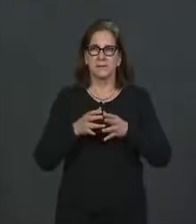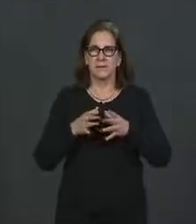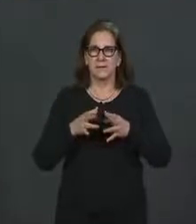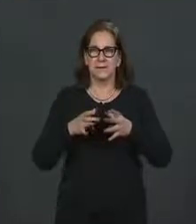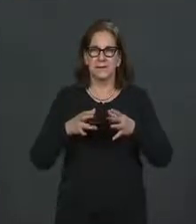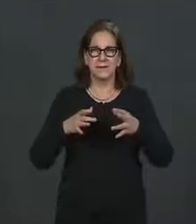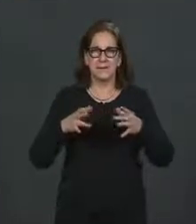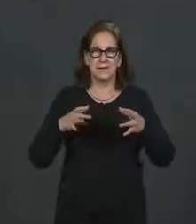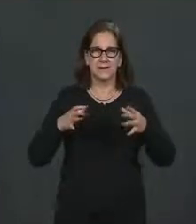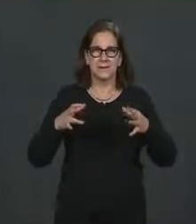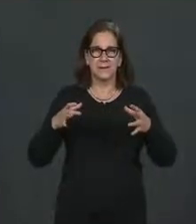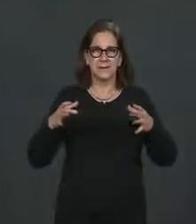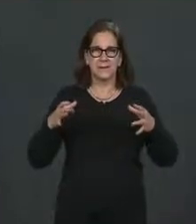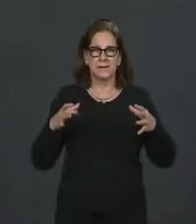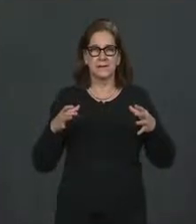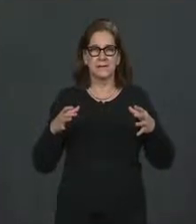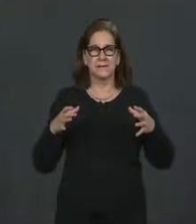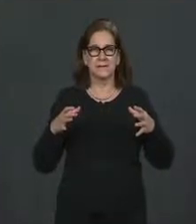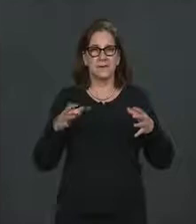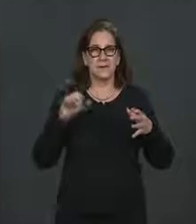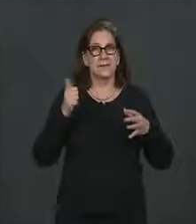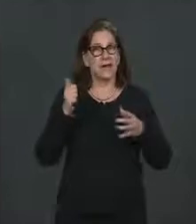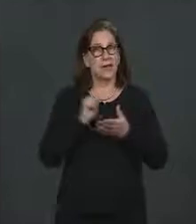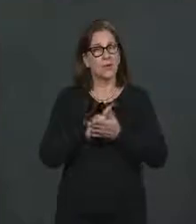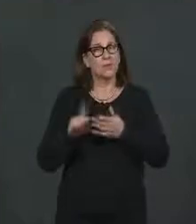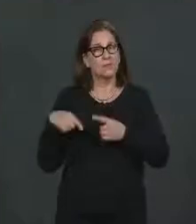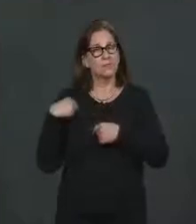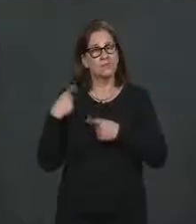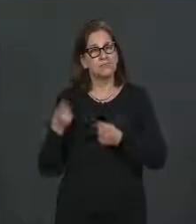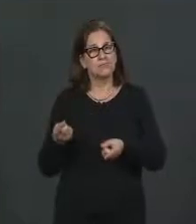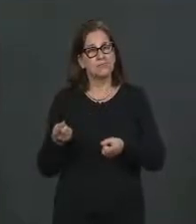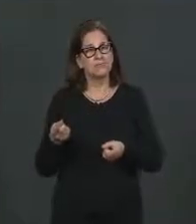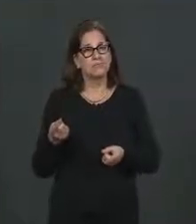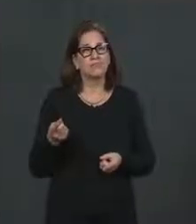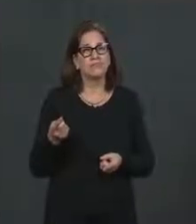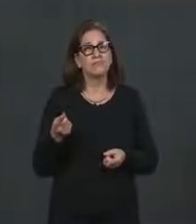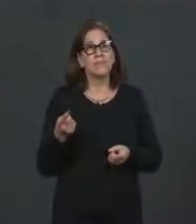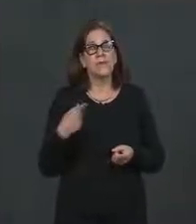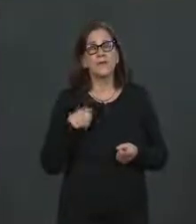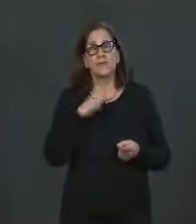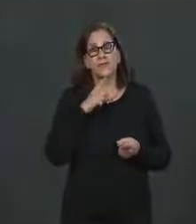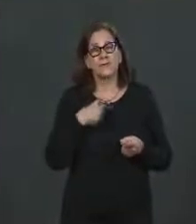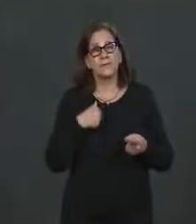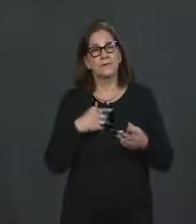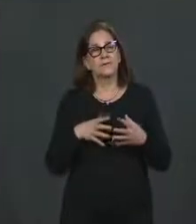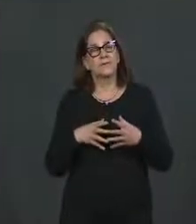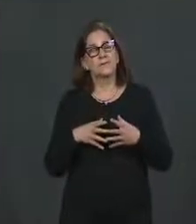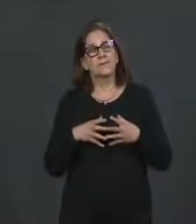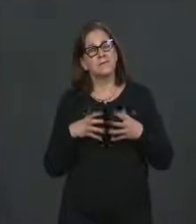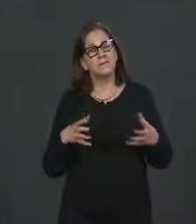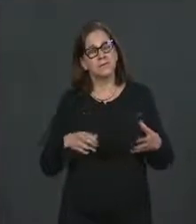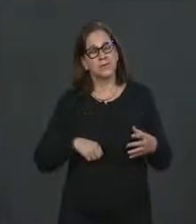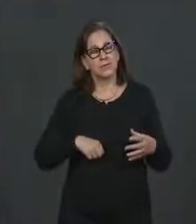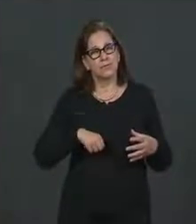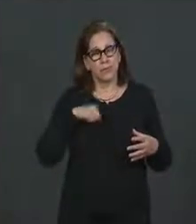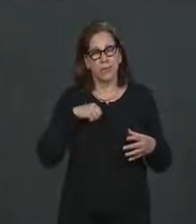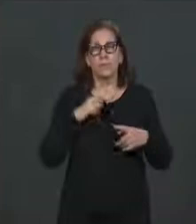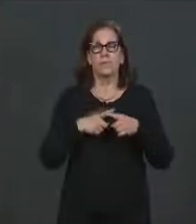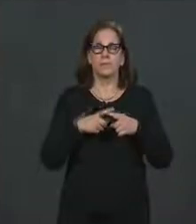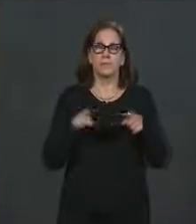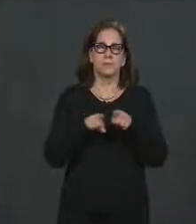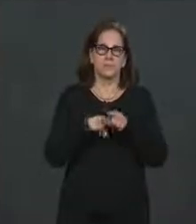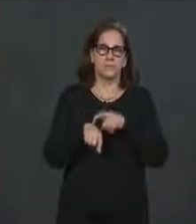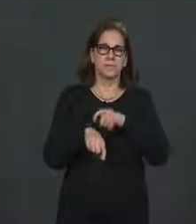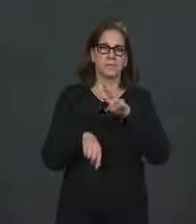past 10 weeks. We also have so much to be sorrowful about. Nearly 1,000 Americans a